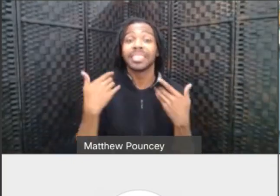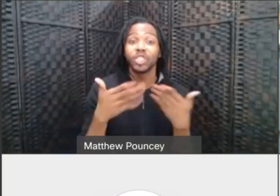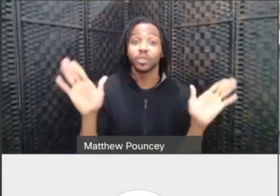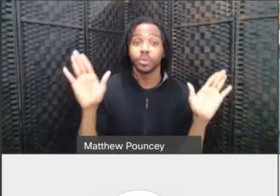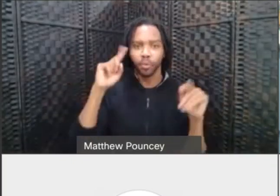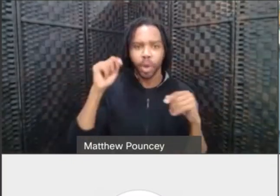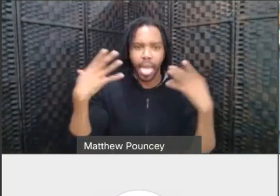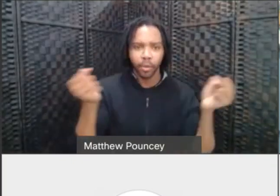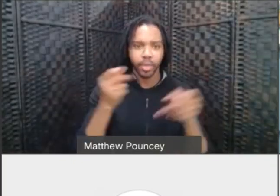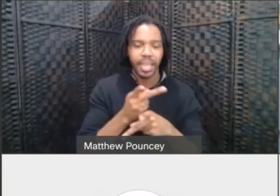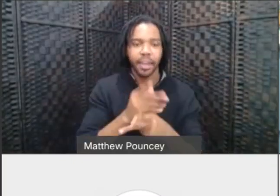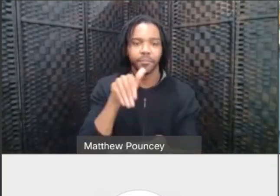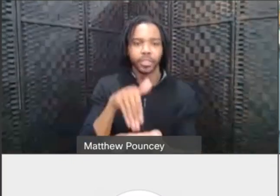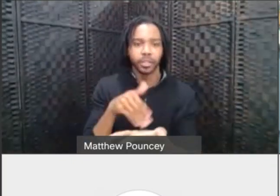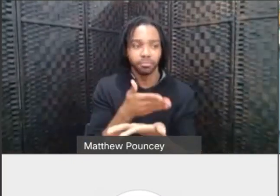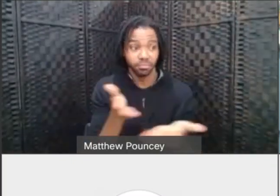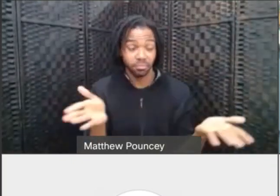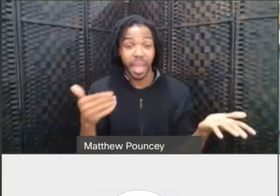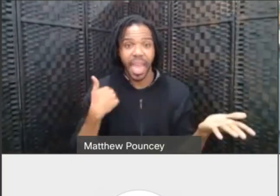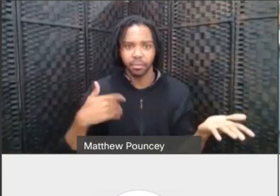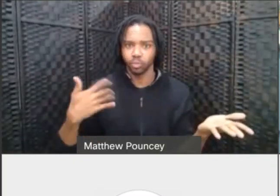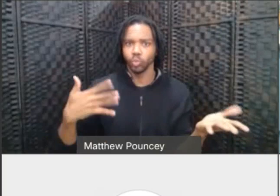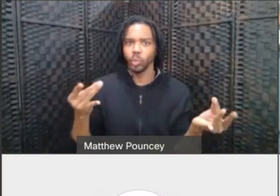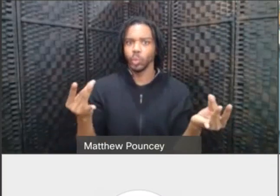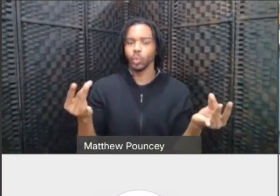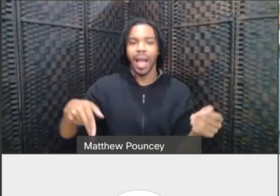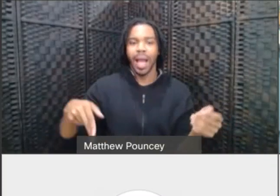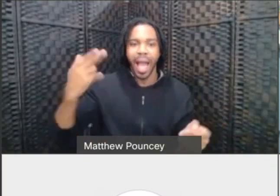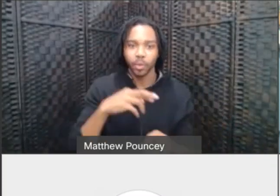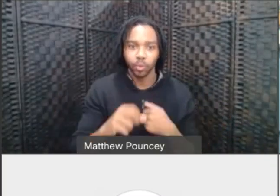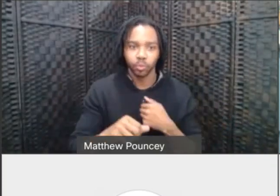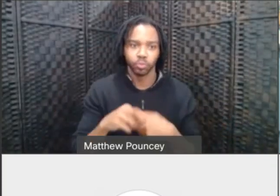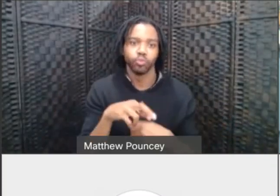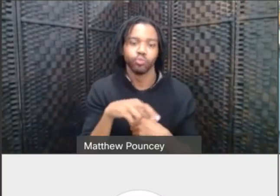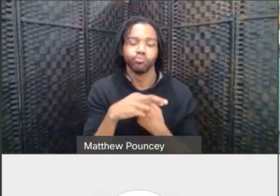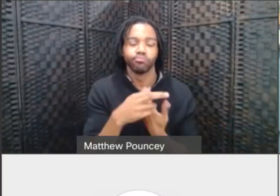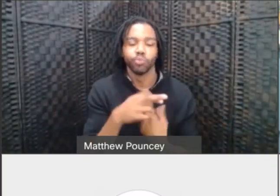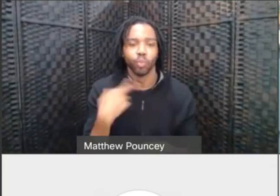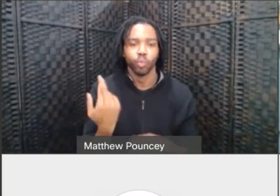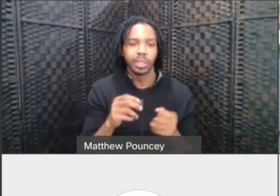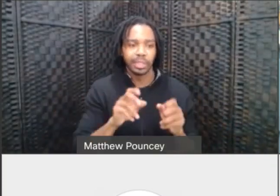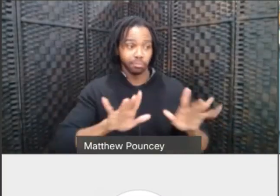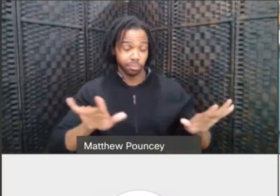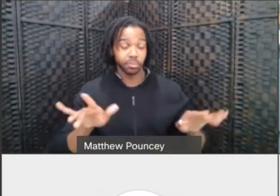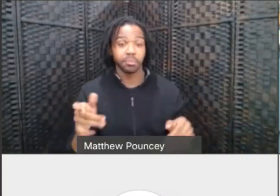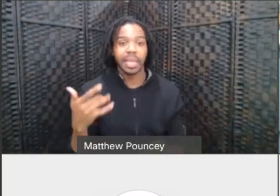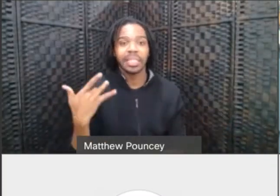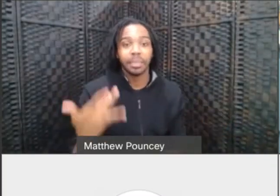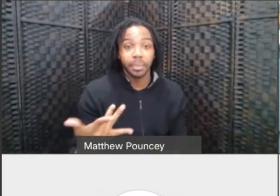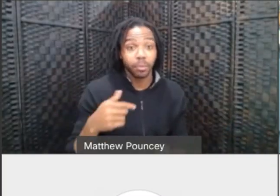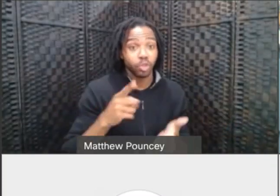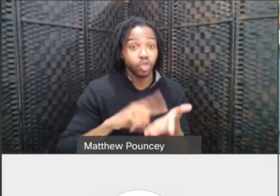healthcare facilities and high-risk populations, we use a temperature of just 100 even, greater than